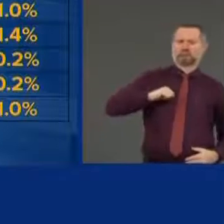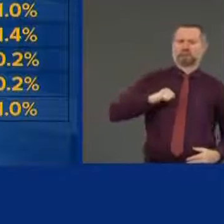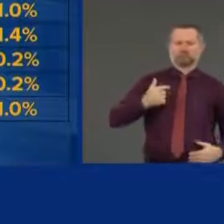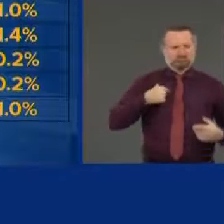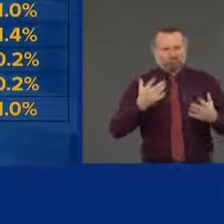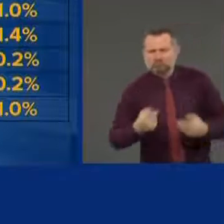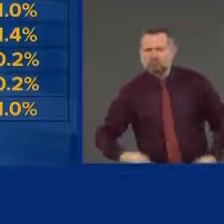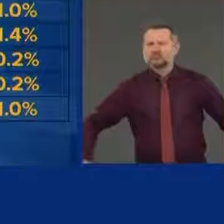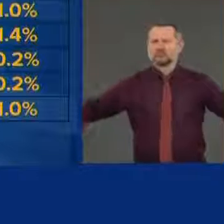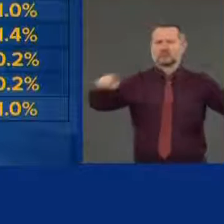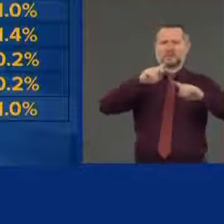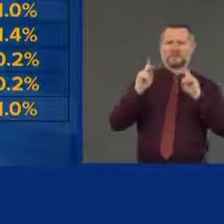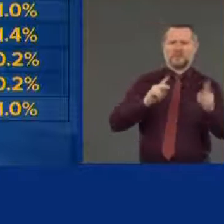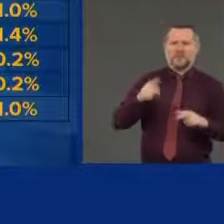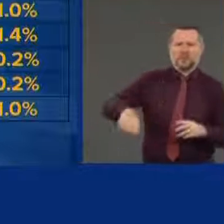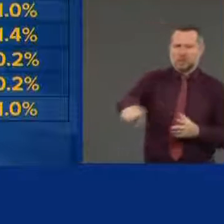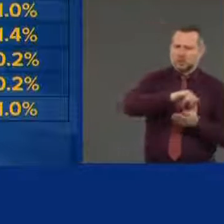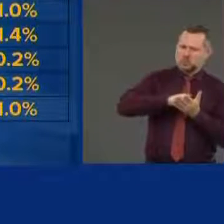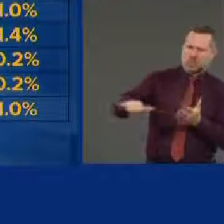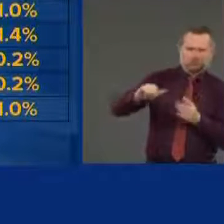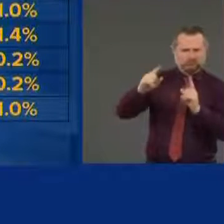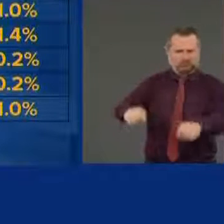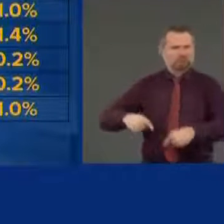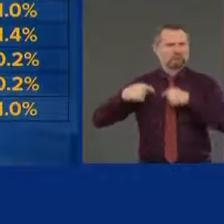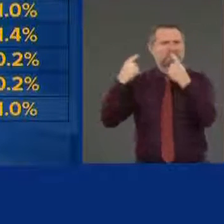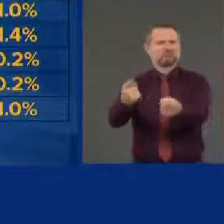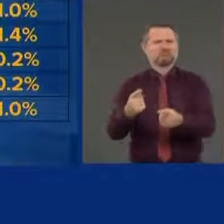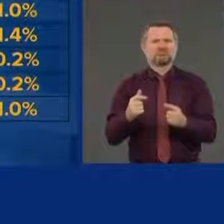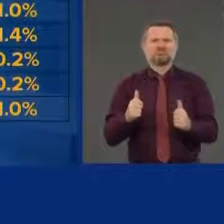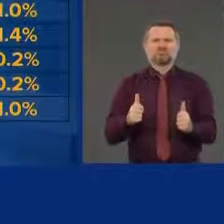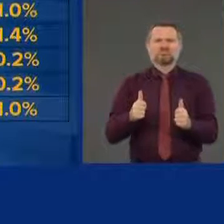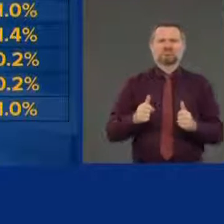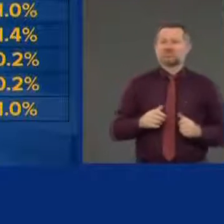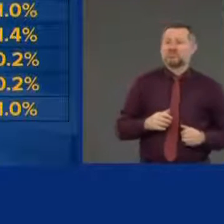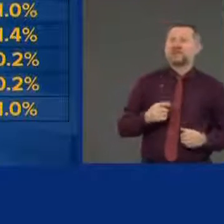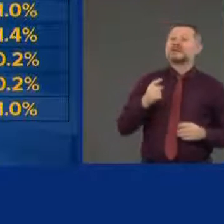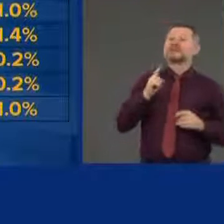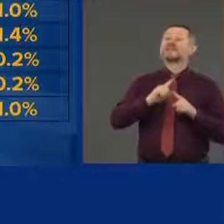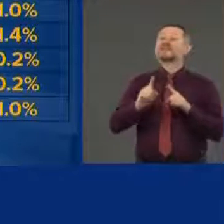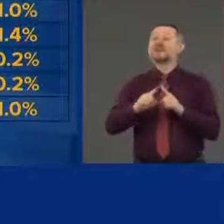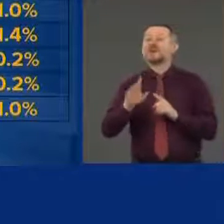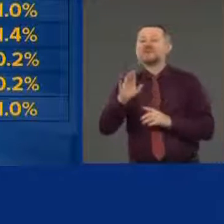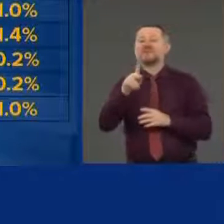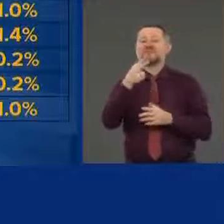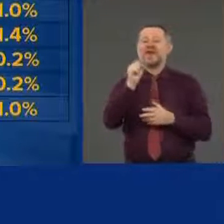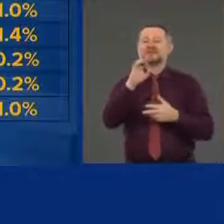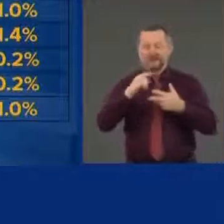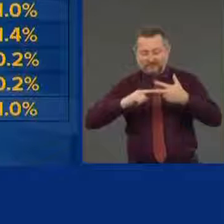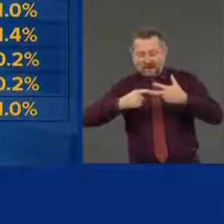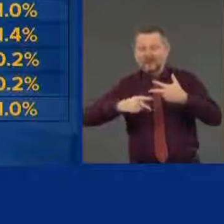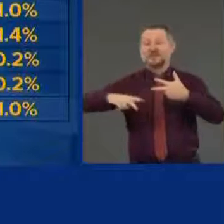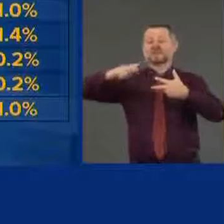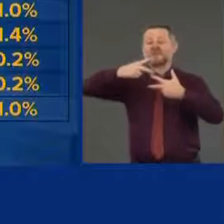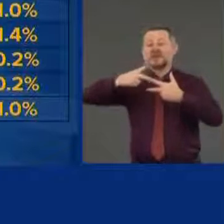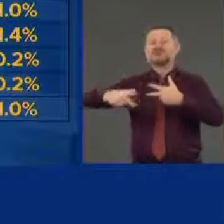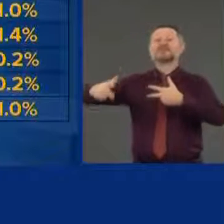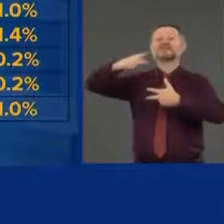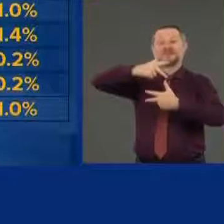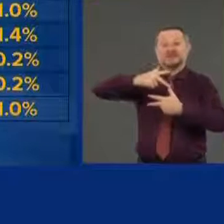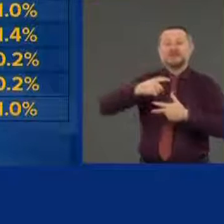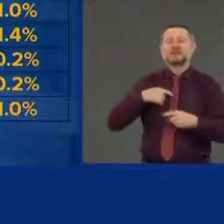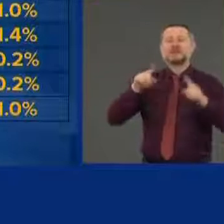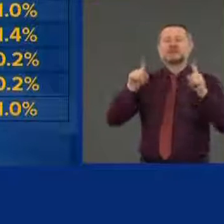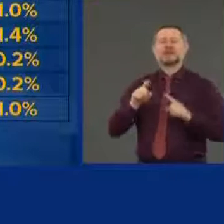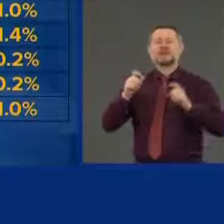done. At this point, with the phased reopenings, we look at the testing on a daily basis because we're